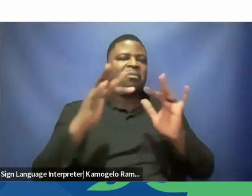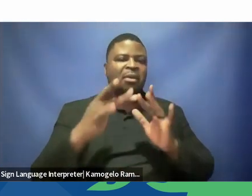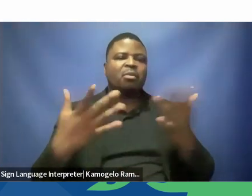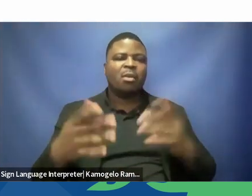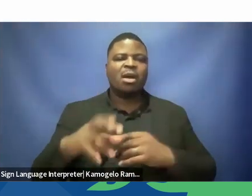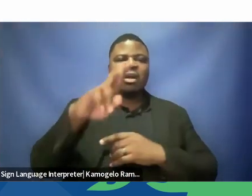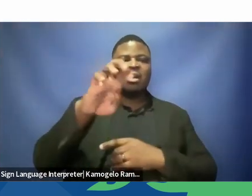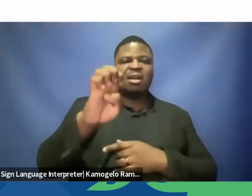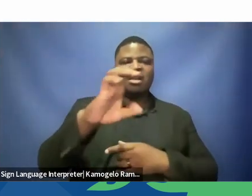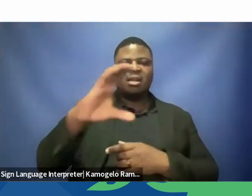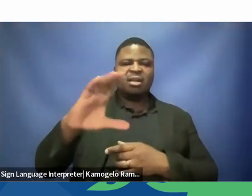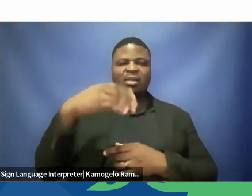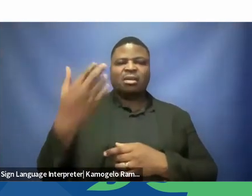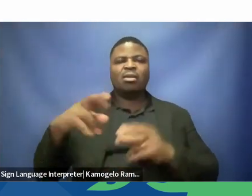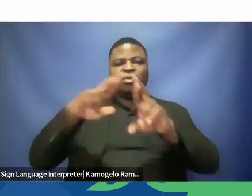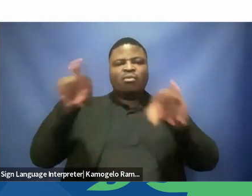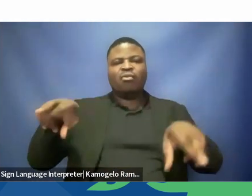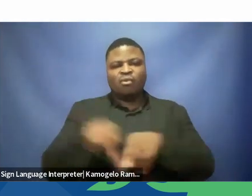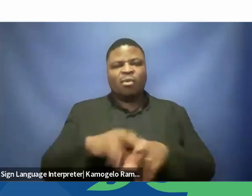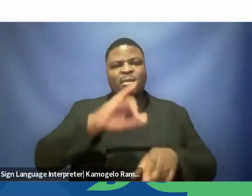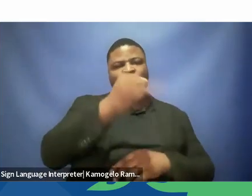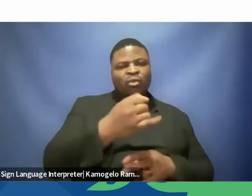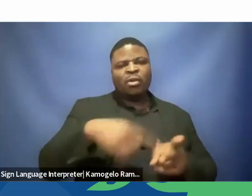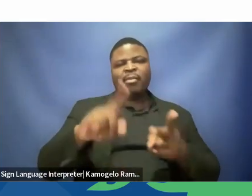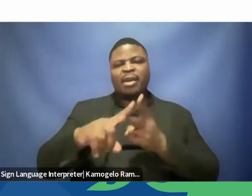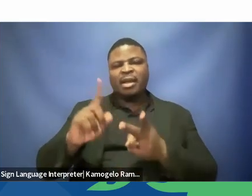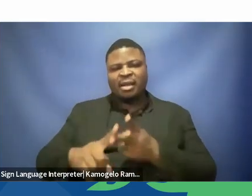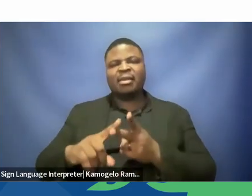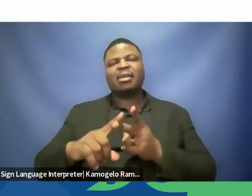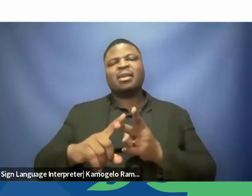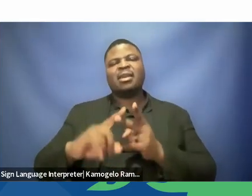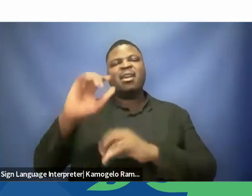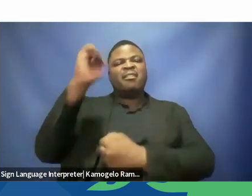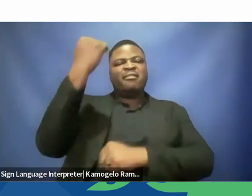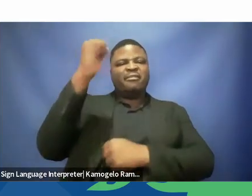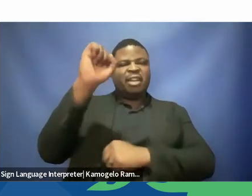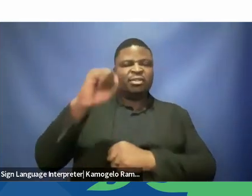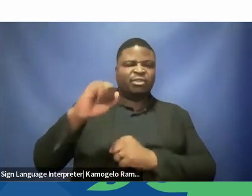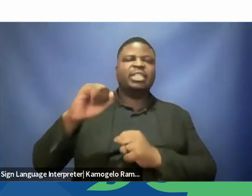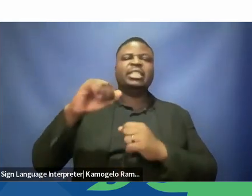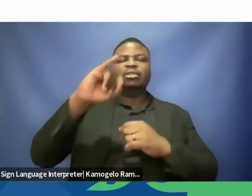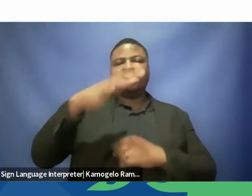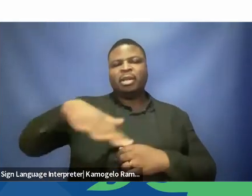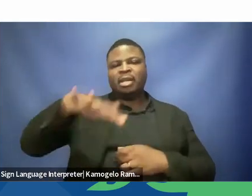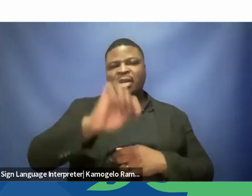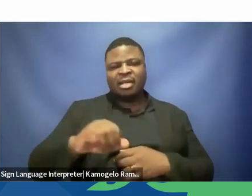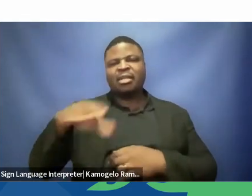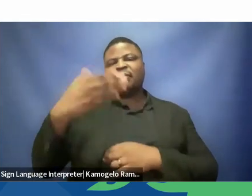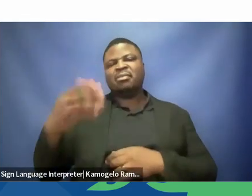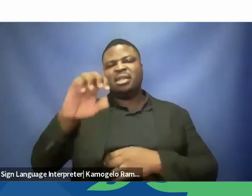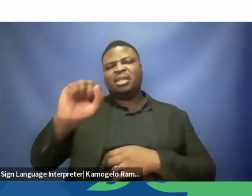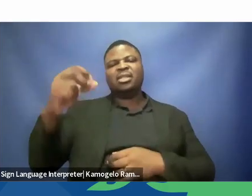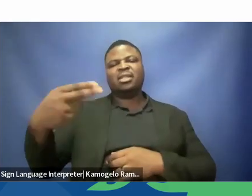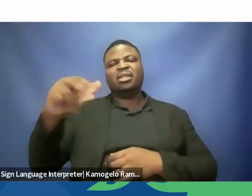Room, the factory that's also in Johannesburg. Cape Town, we have a place called the Shaft, and these are places where people come together, they